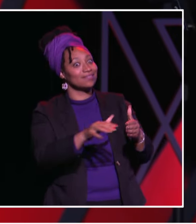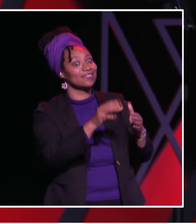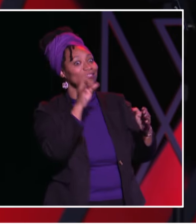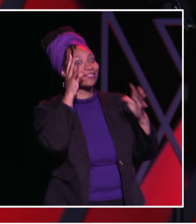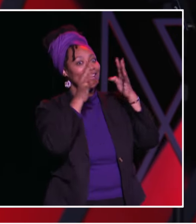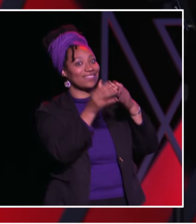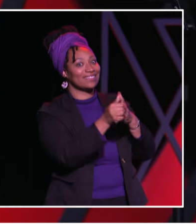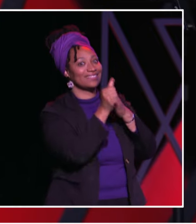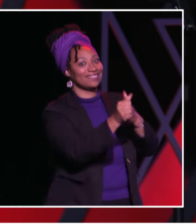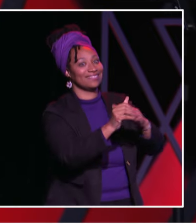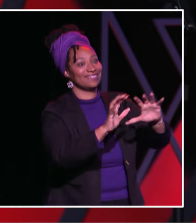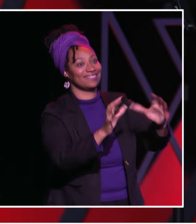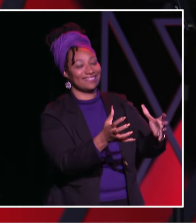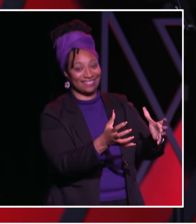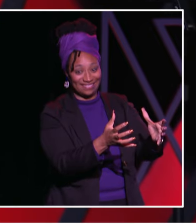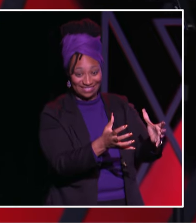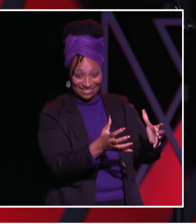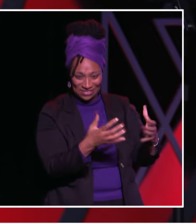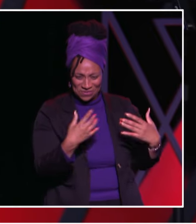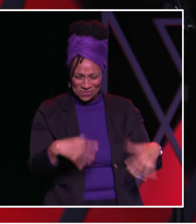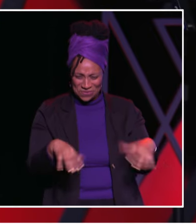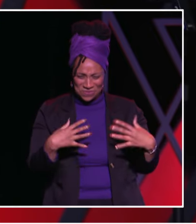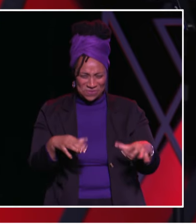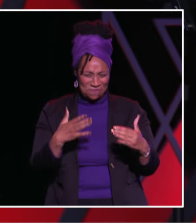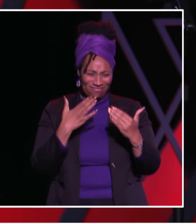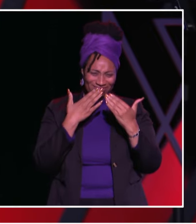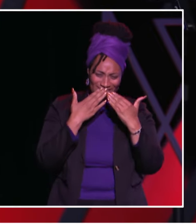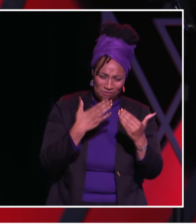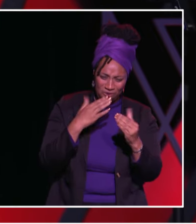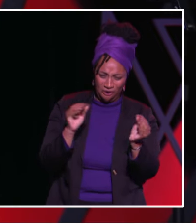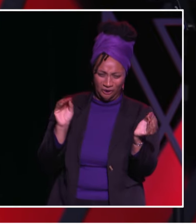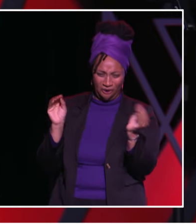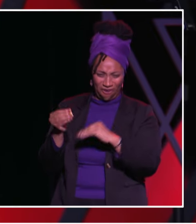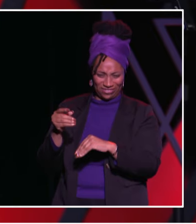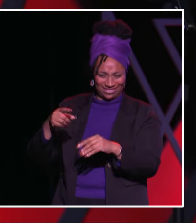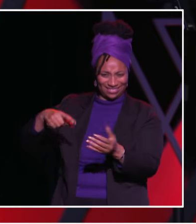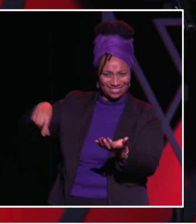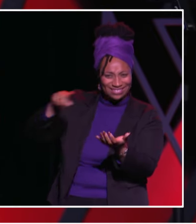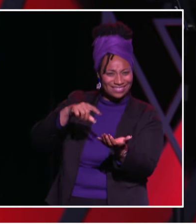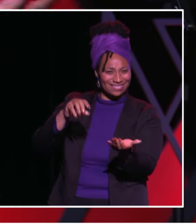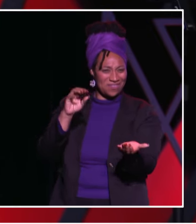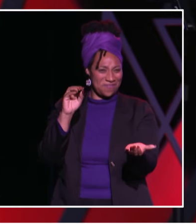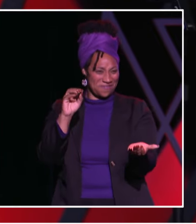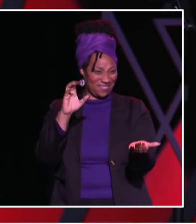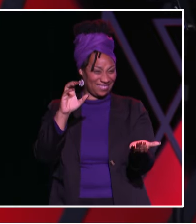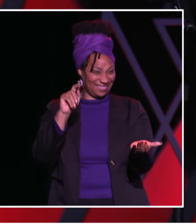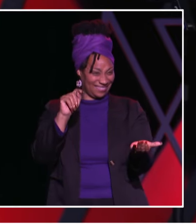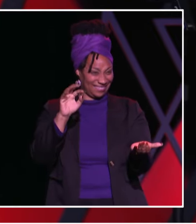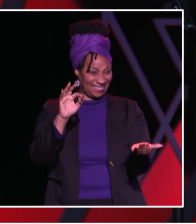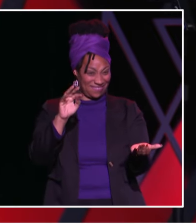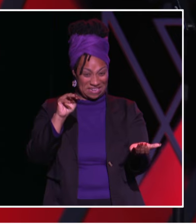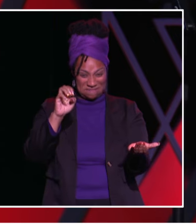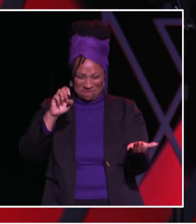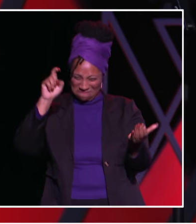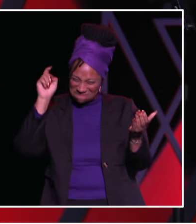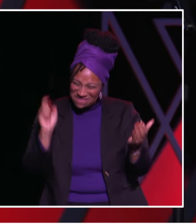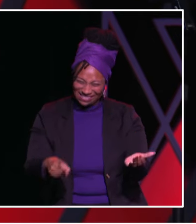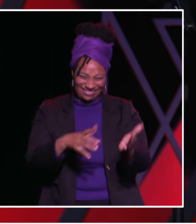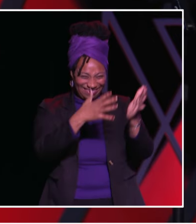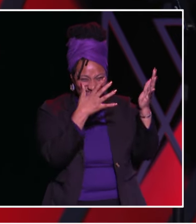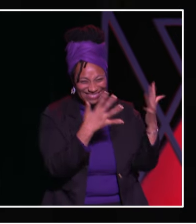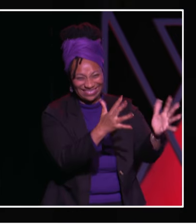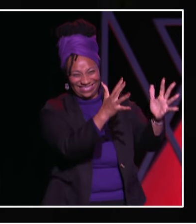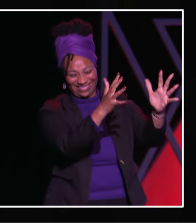Cable Television, Film, Music, and Entertainment, led by the LaToya Foster. Please give them a big round of